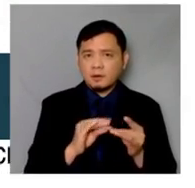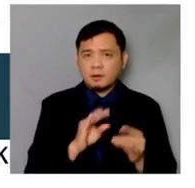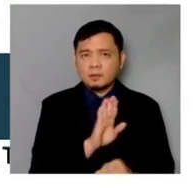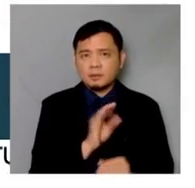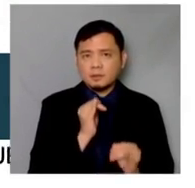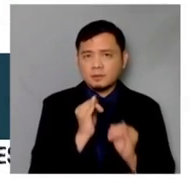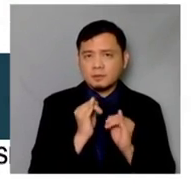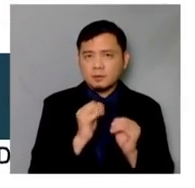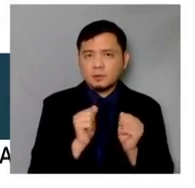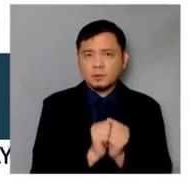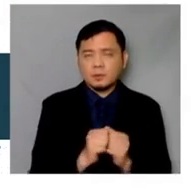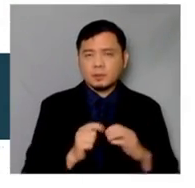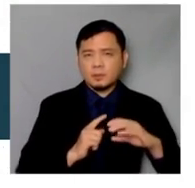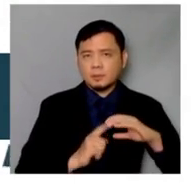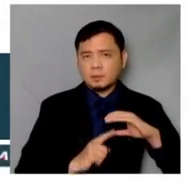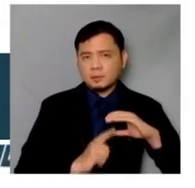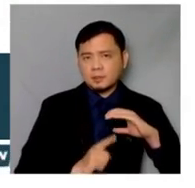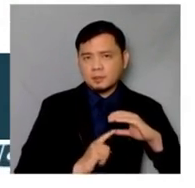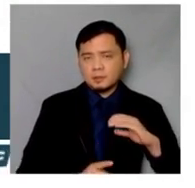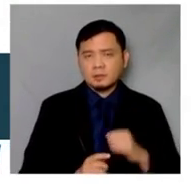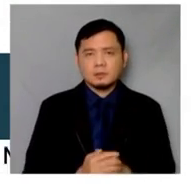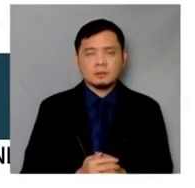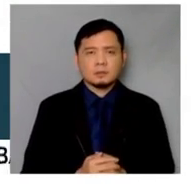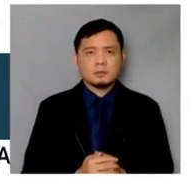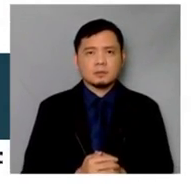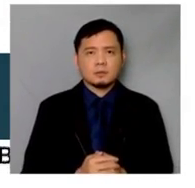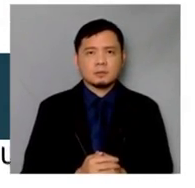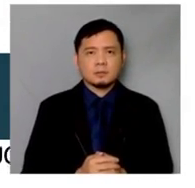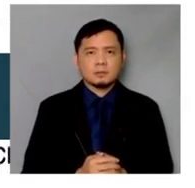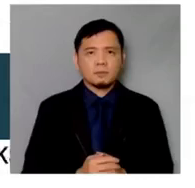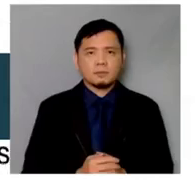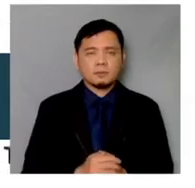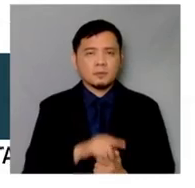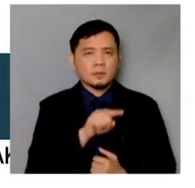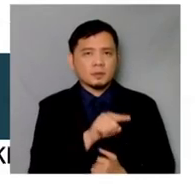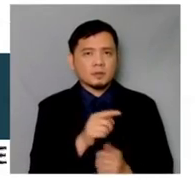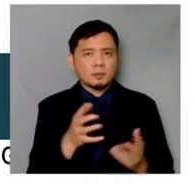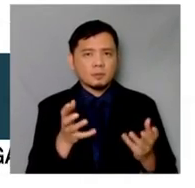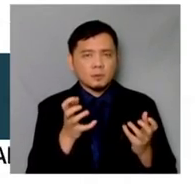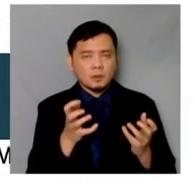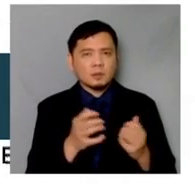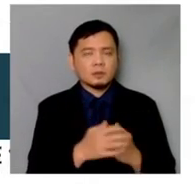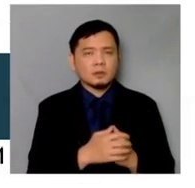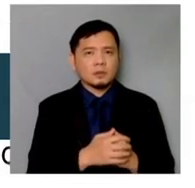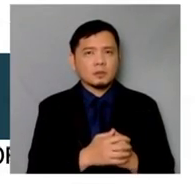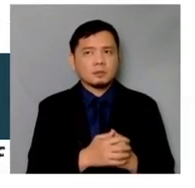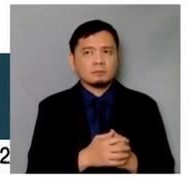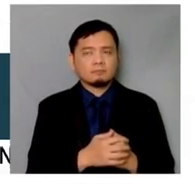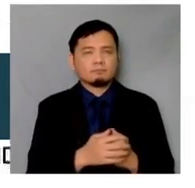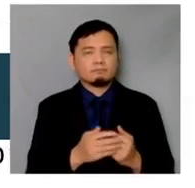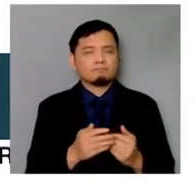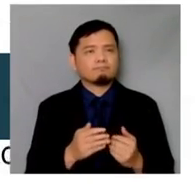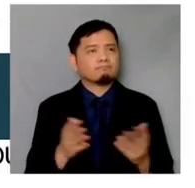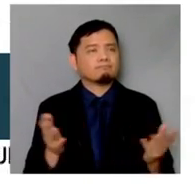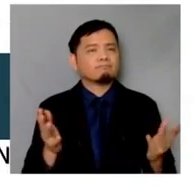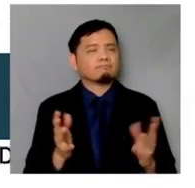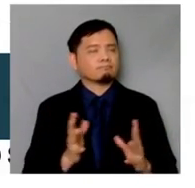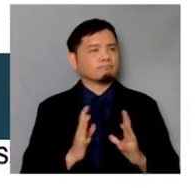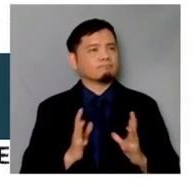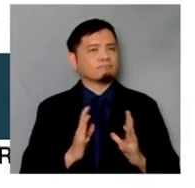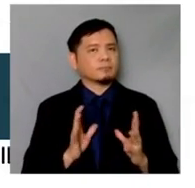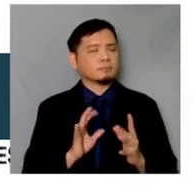with ABS-CBN, he wanted to come clean. He could not live with